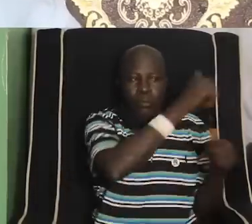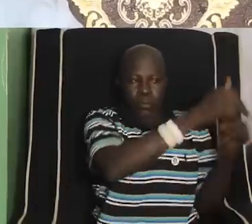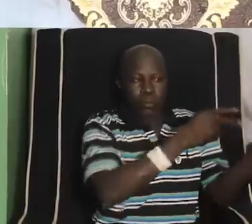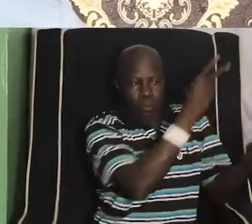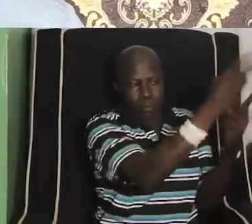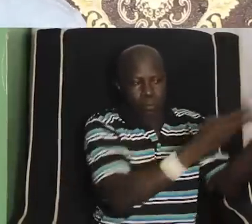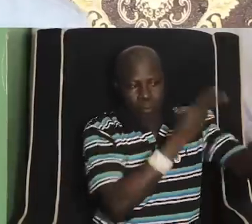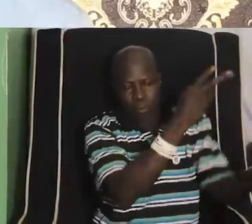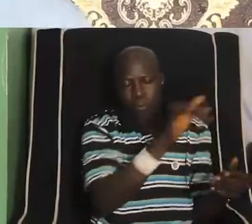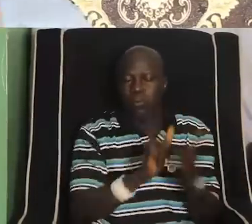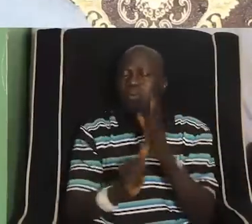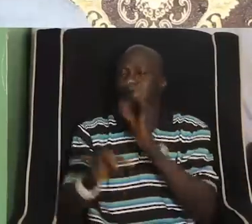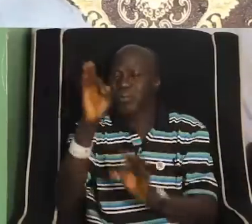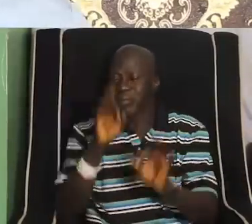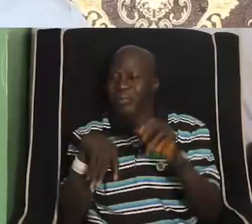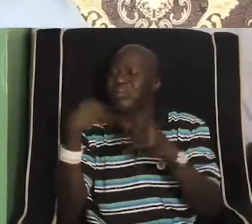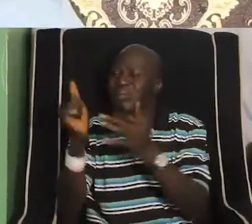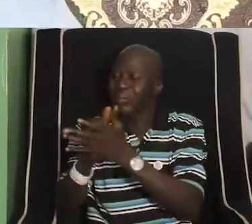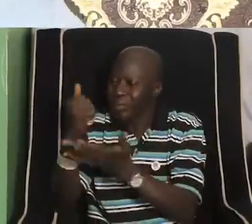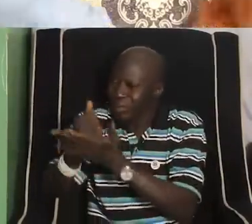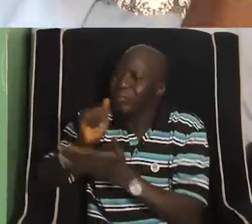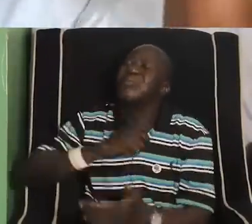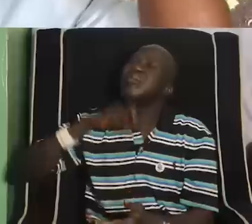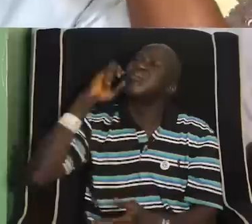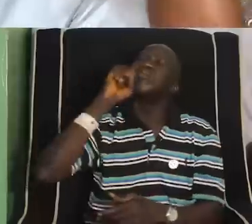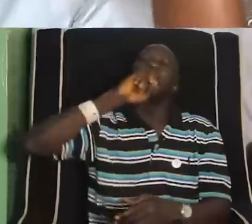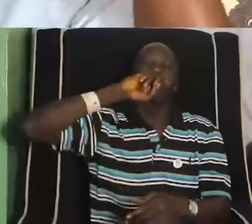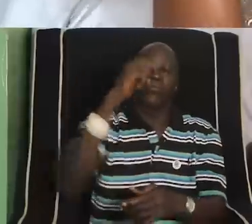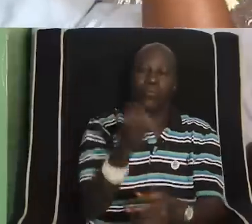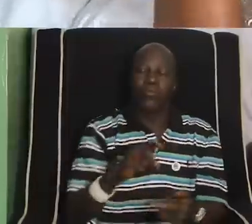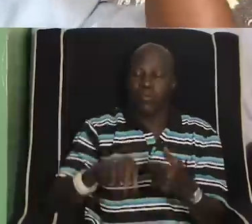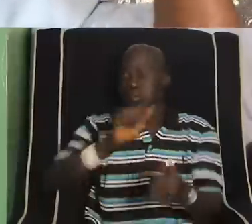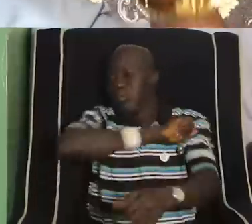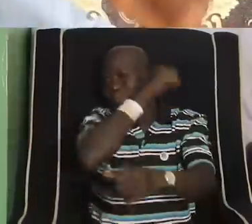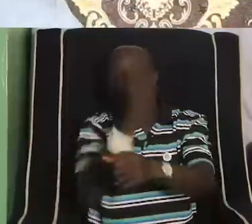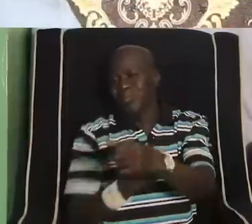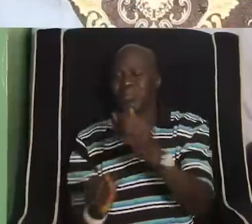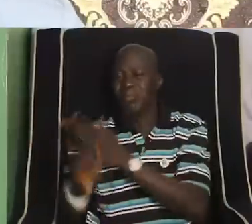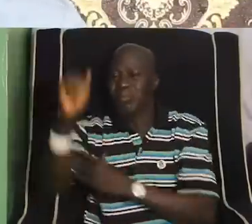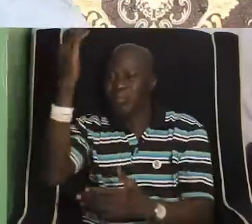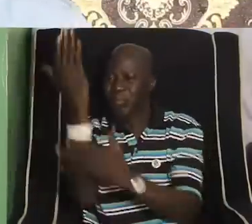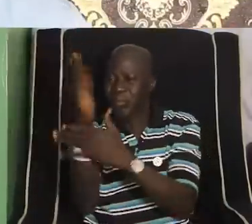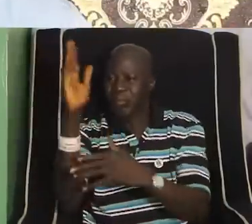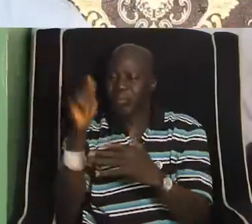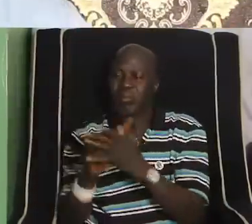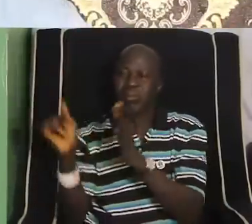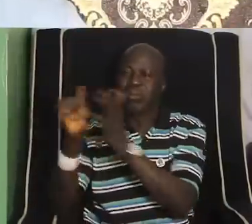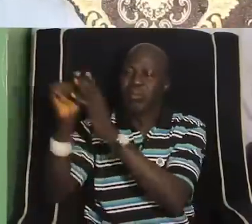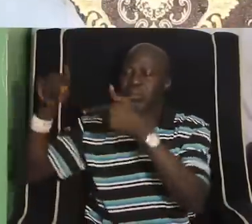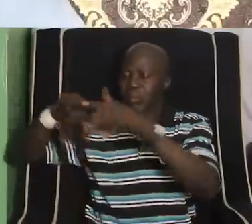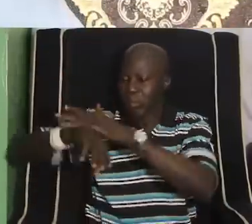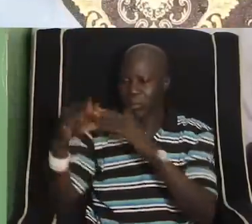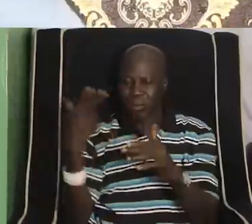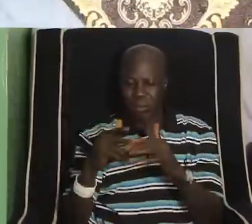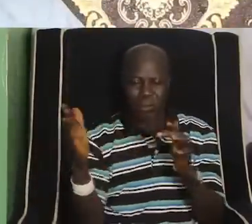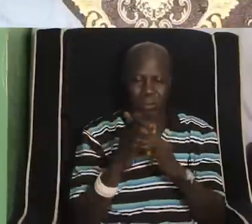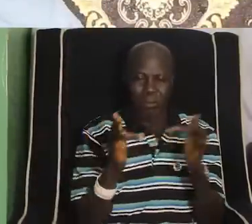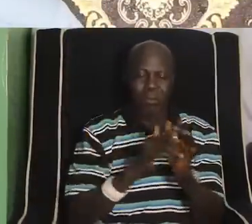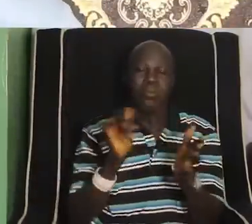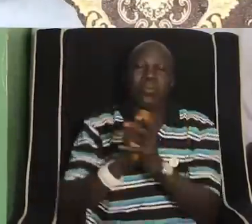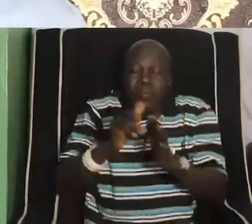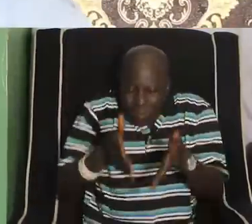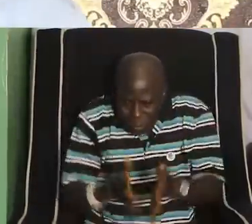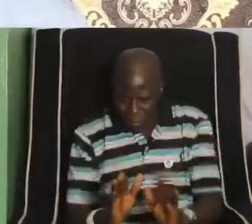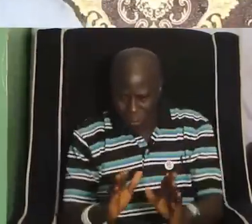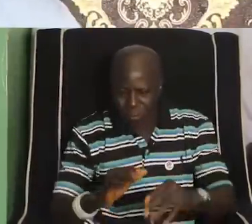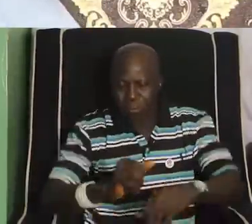sọ mí o. If you can say amen. Mo pàṣẹ mi ò dábàá. I decree not. Ọwọ́ Ọlọ́run àti agbára ẹ̀. End of God and ní orúkọ Jésù. In the name of Jesus. Ó fi la